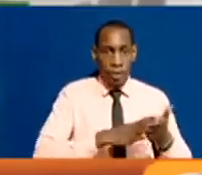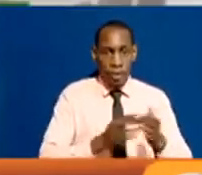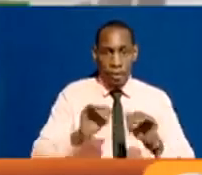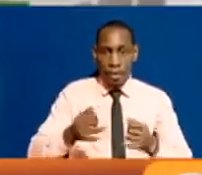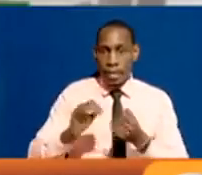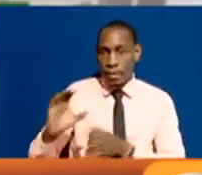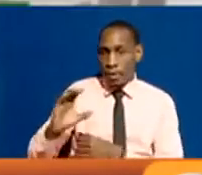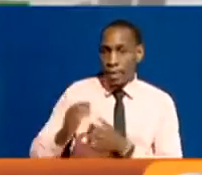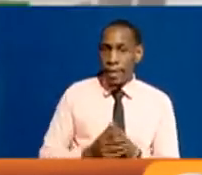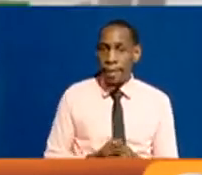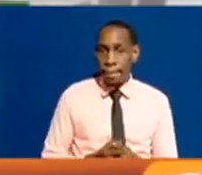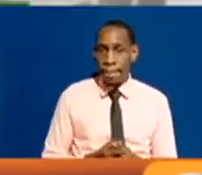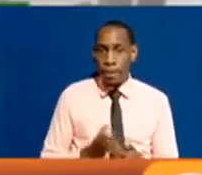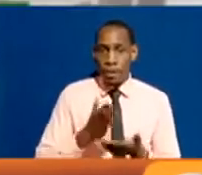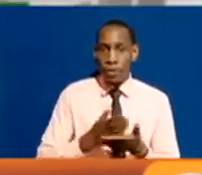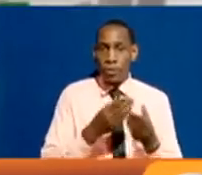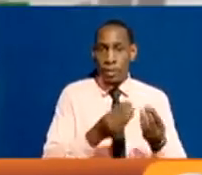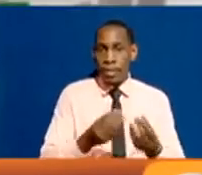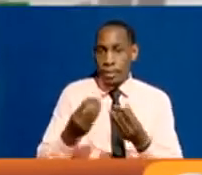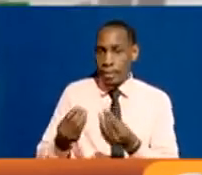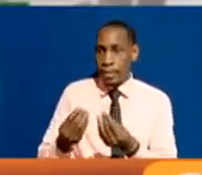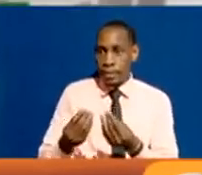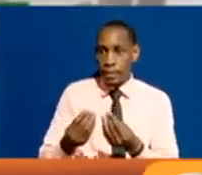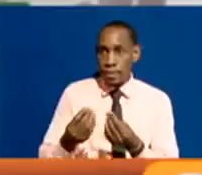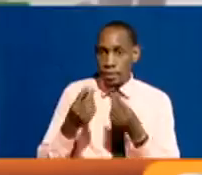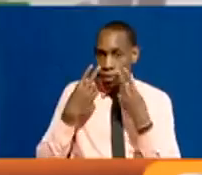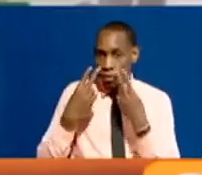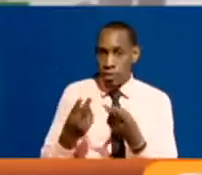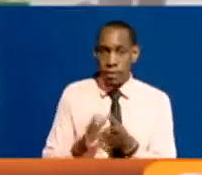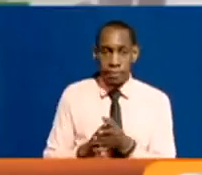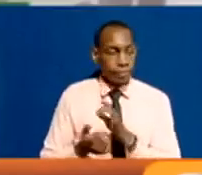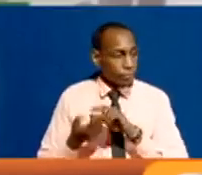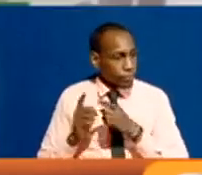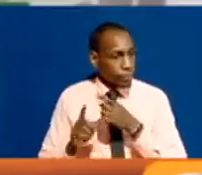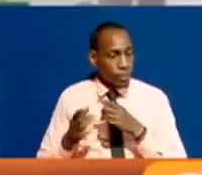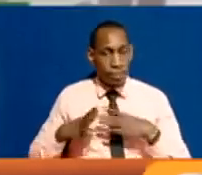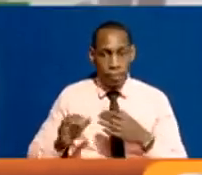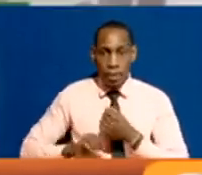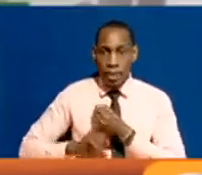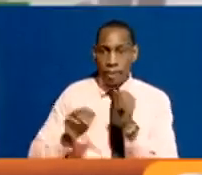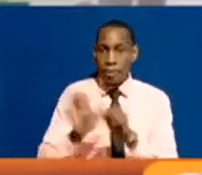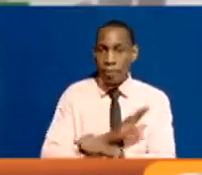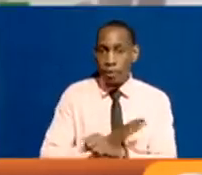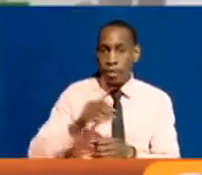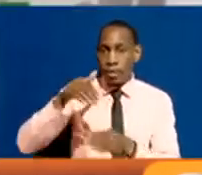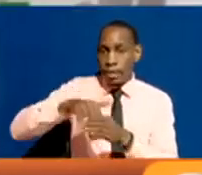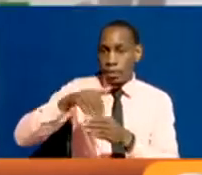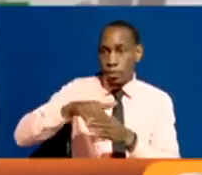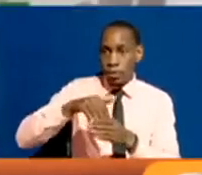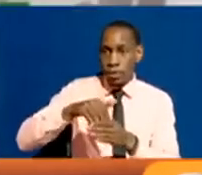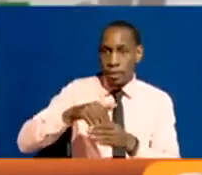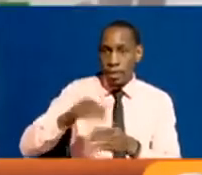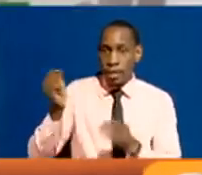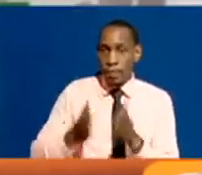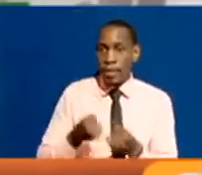named cabinet, it is very easy to pick the nostalgia of those who fully support the inclusion of